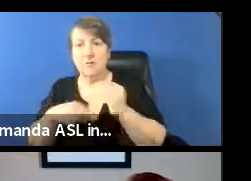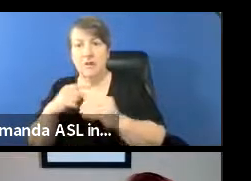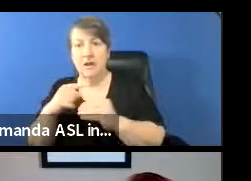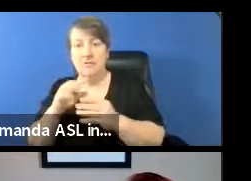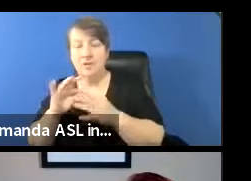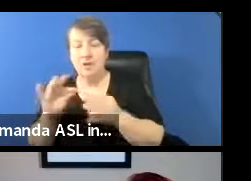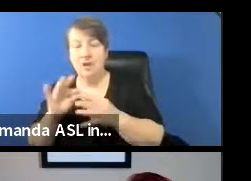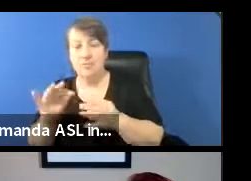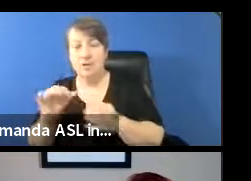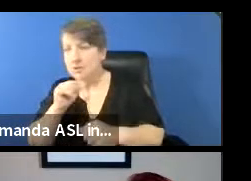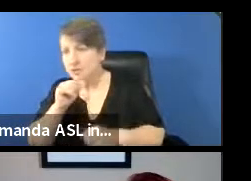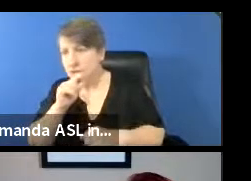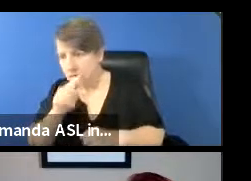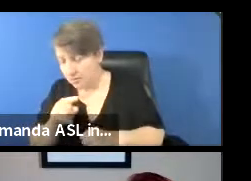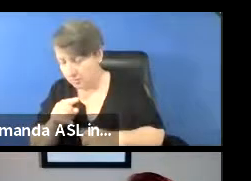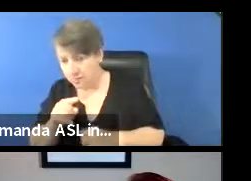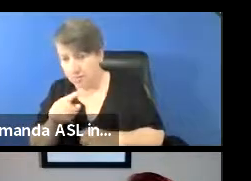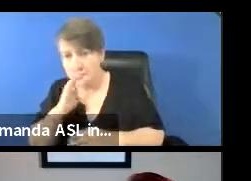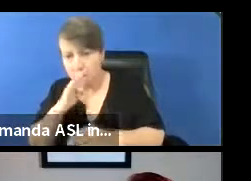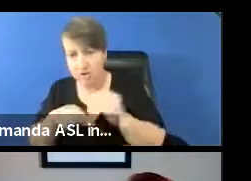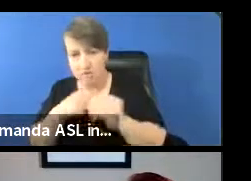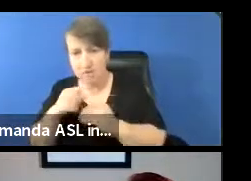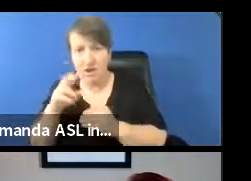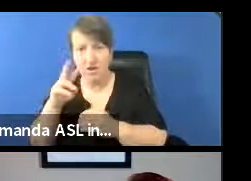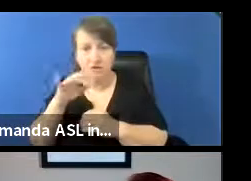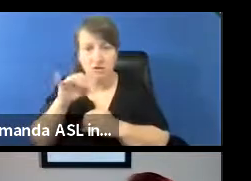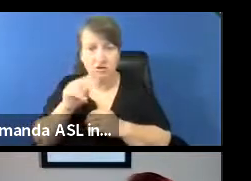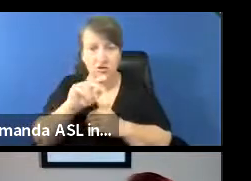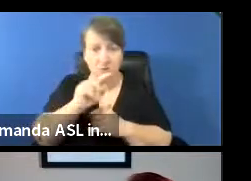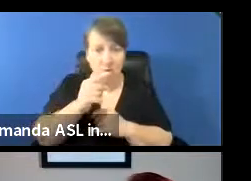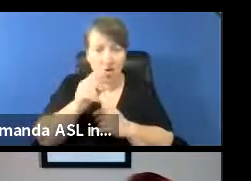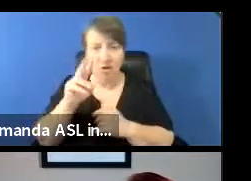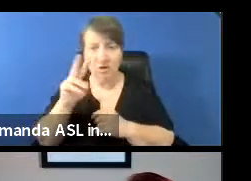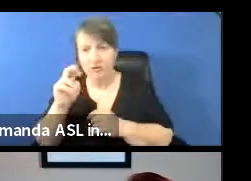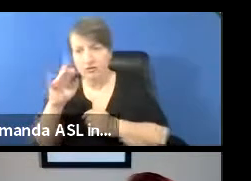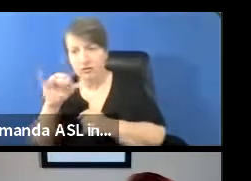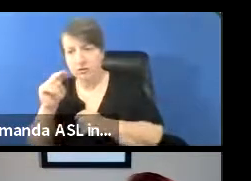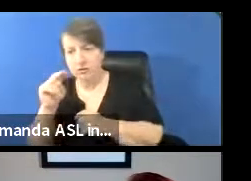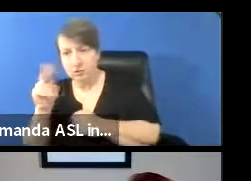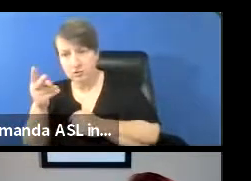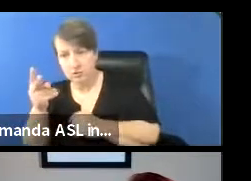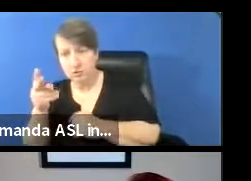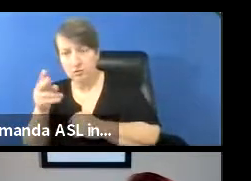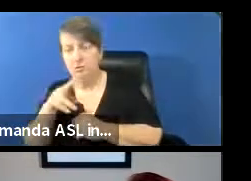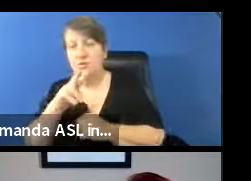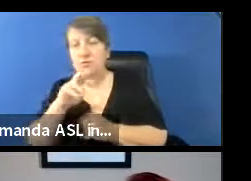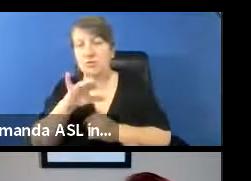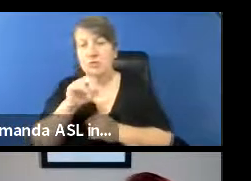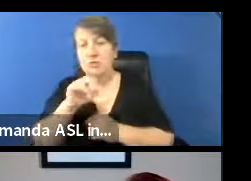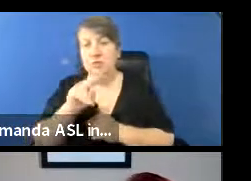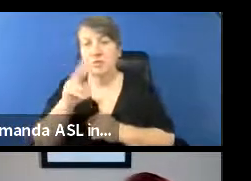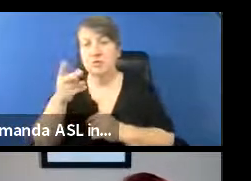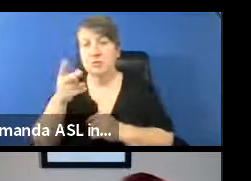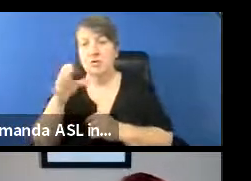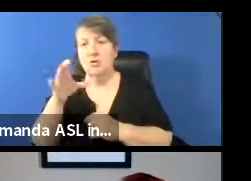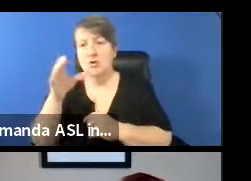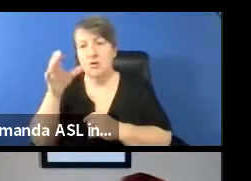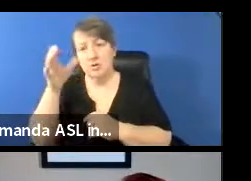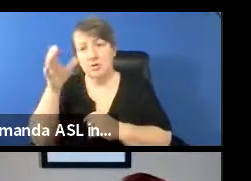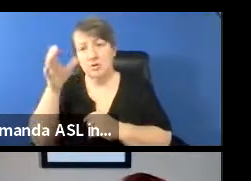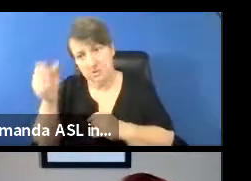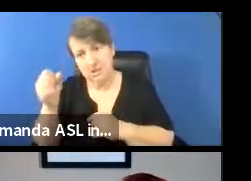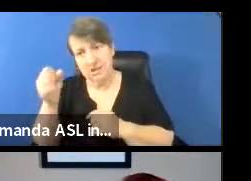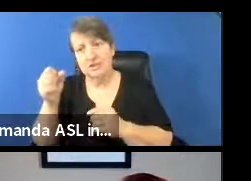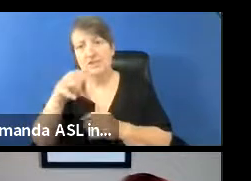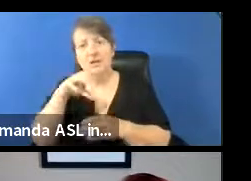I'm not sure if he's referring to version 1 or version 2, because the version 2 of Common Sense Alternative that does include a new